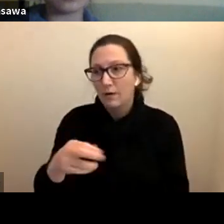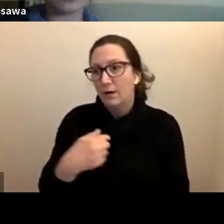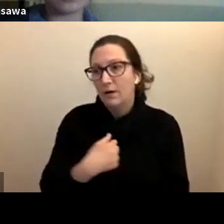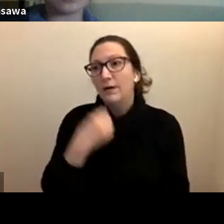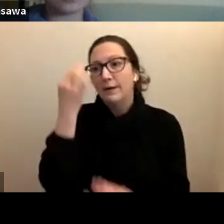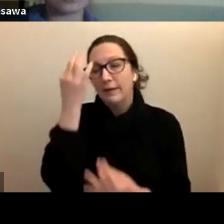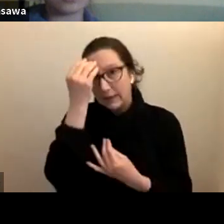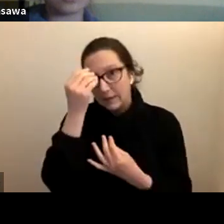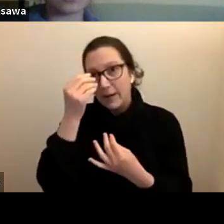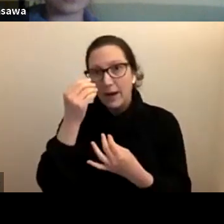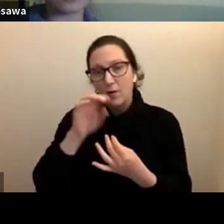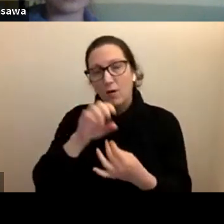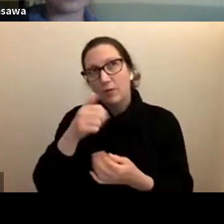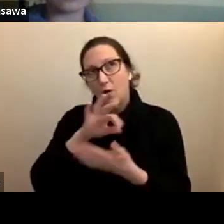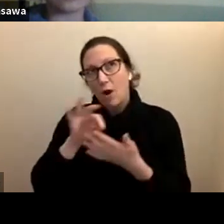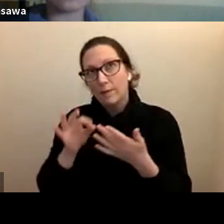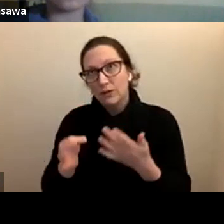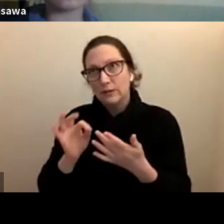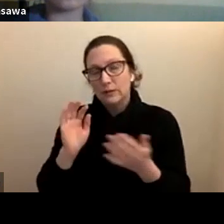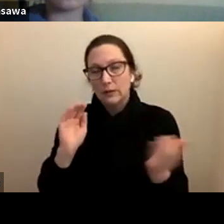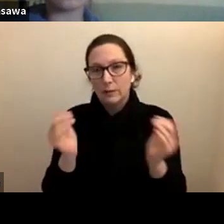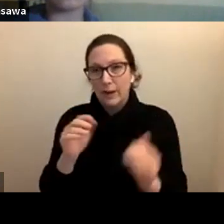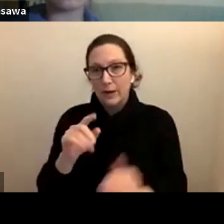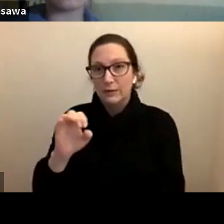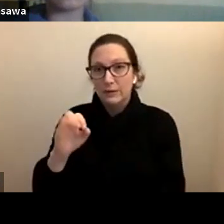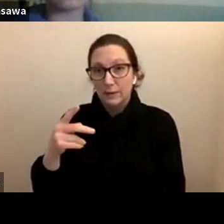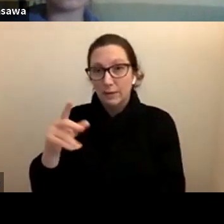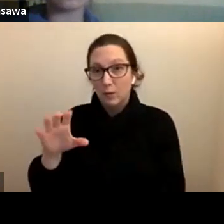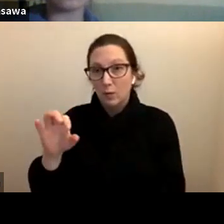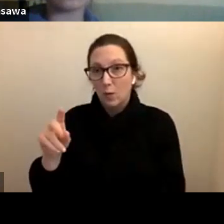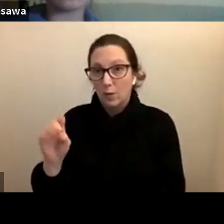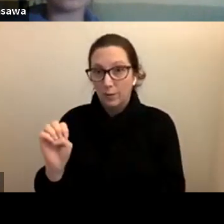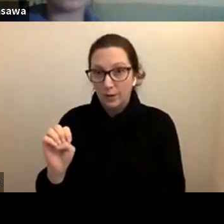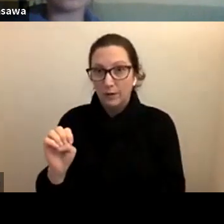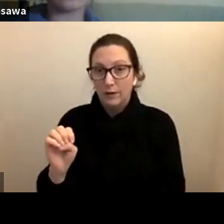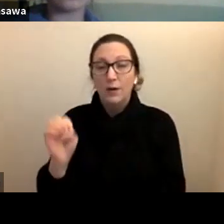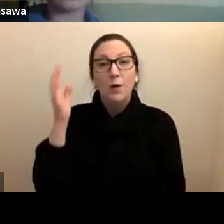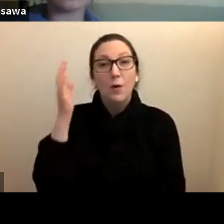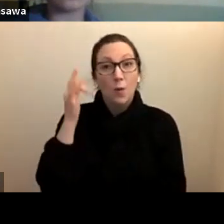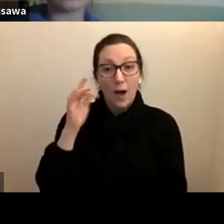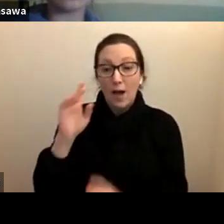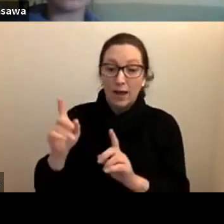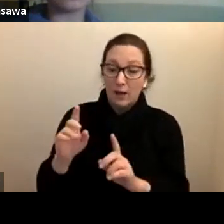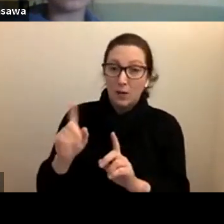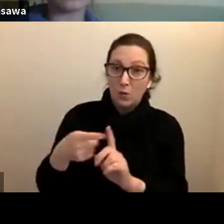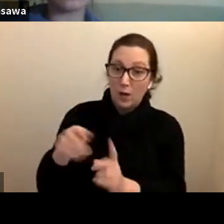alternatives to zip code in case when we get data back, the zip code